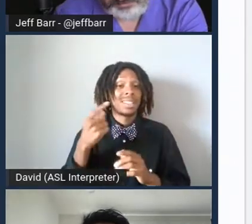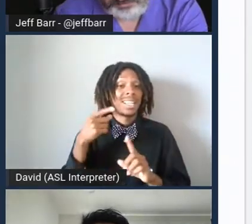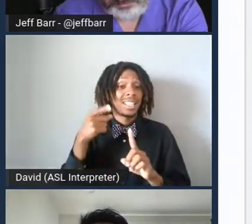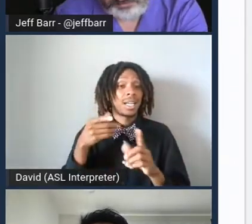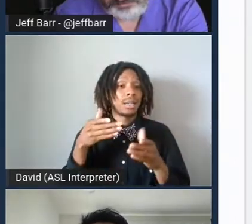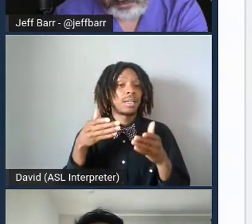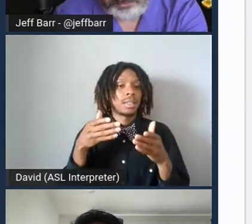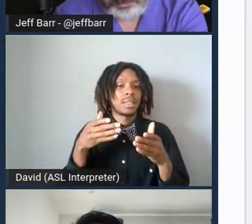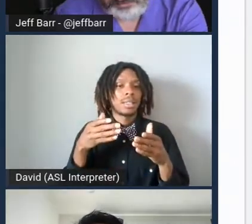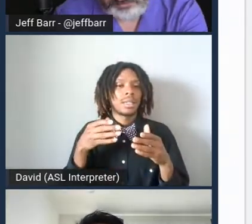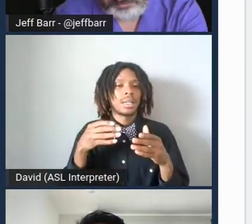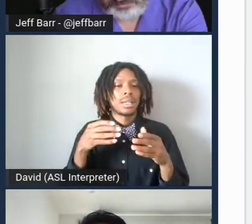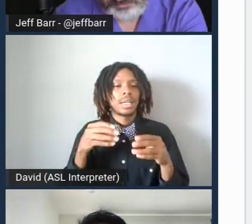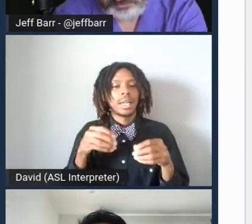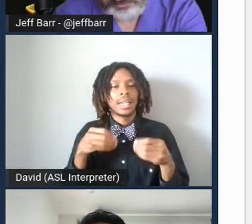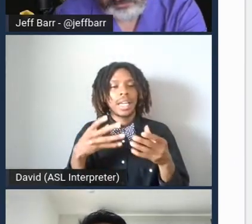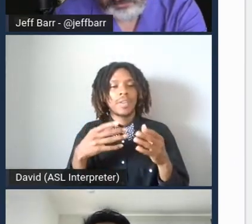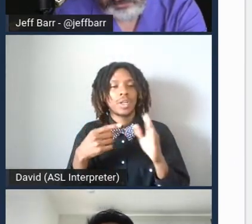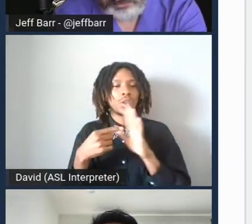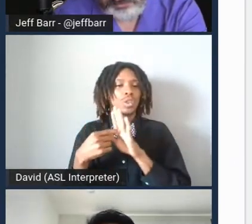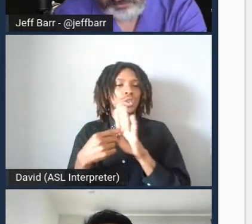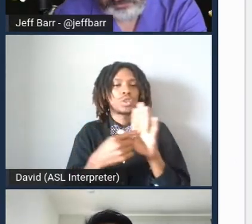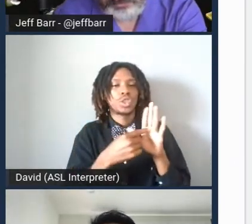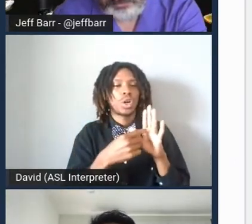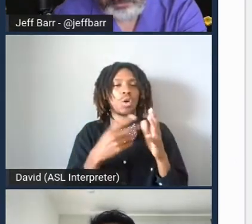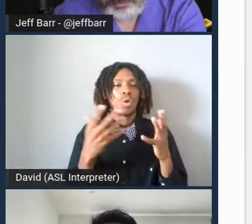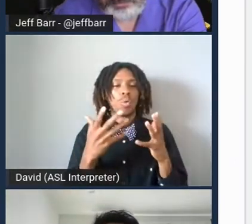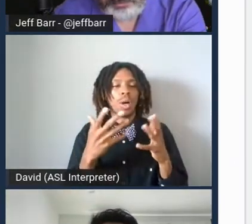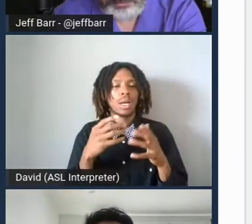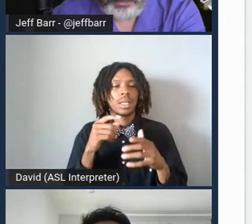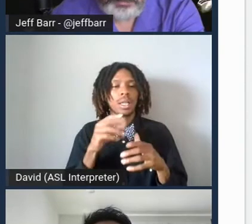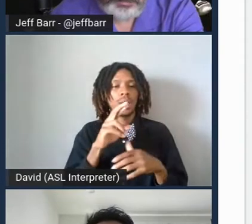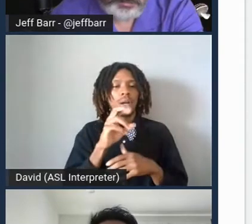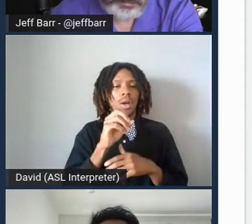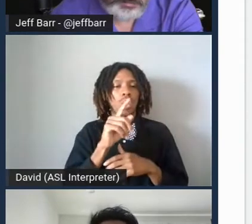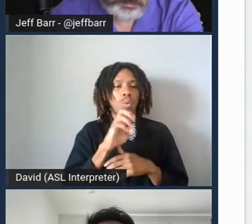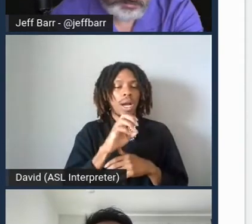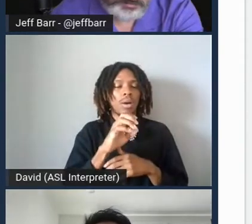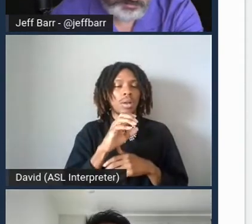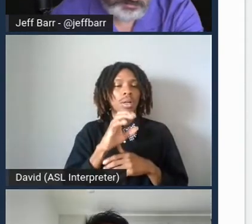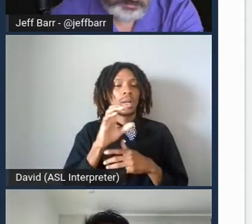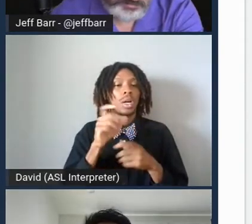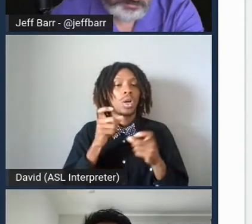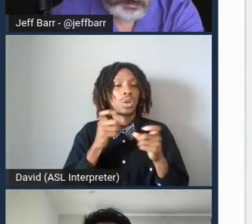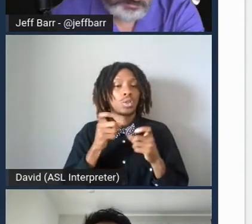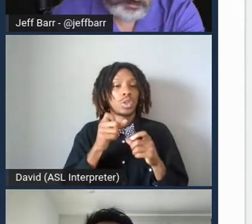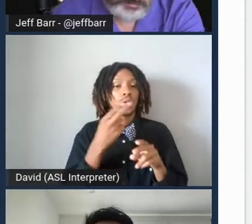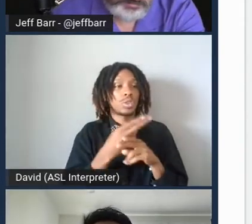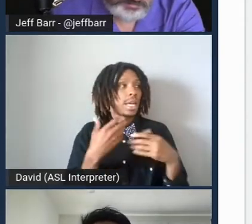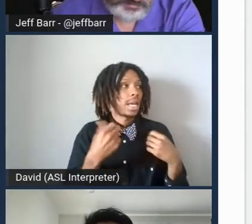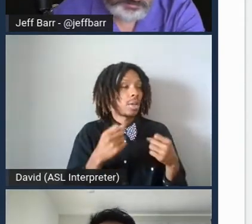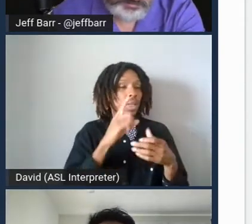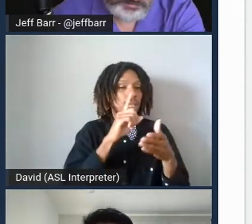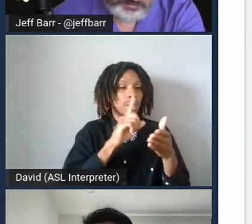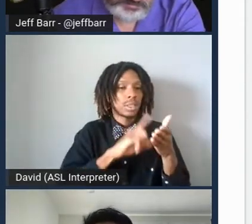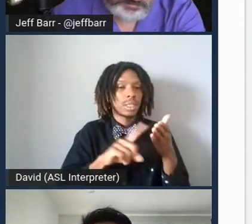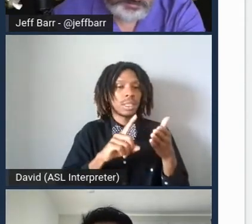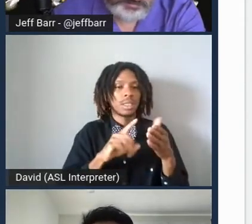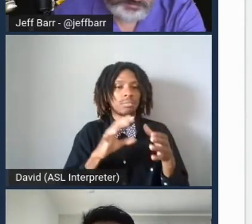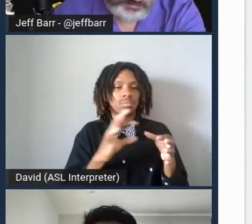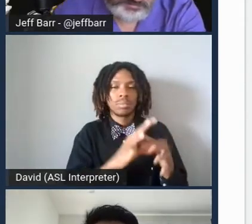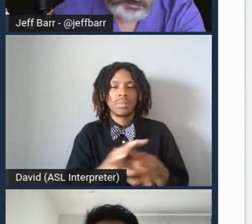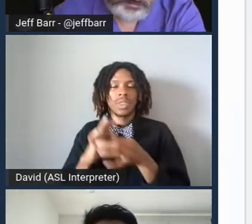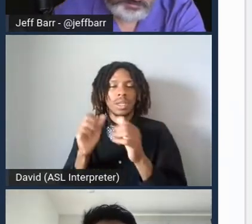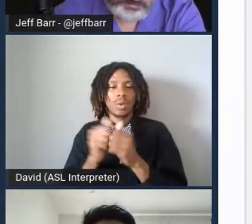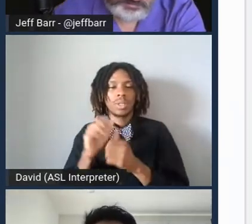you to reflect the state of a routing control to Route33 systems. And then you can use the health check to associate it with the